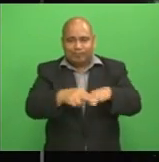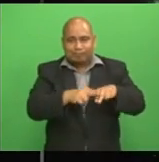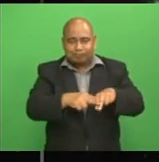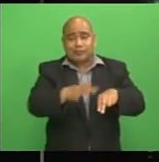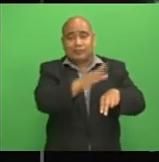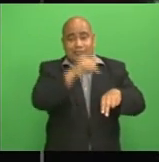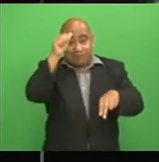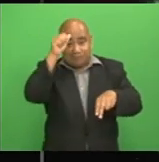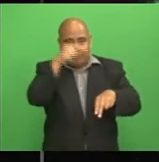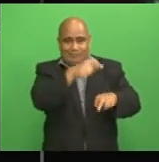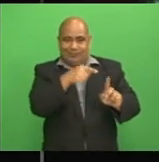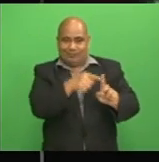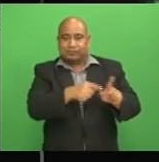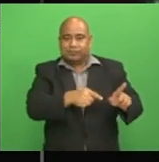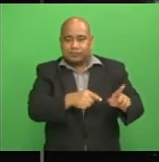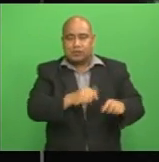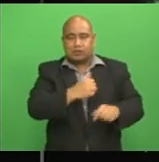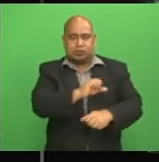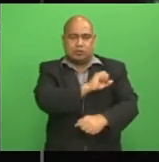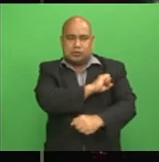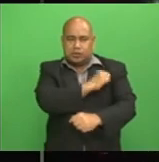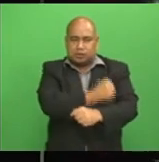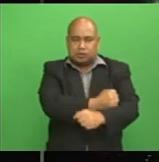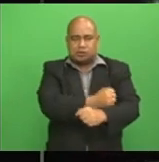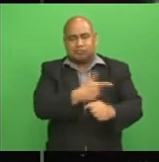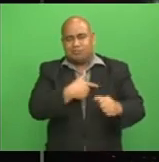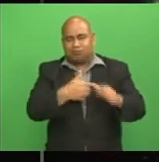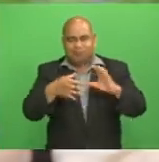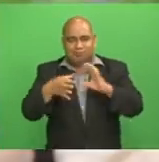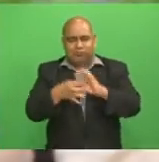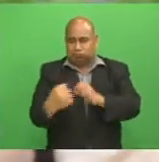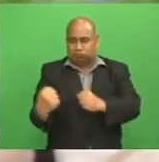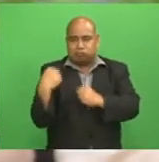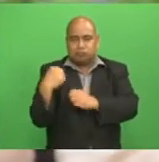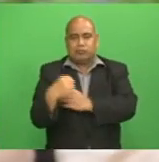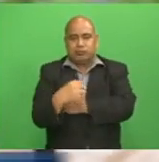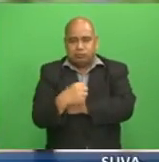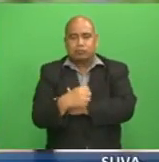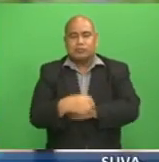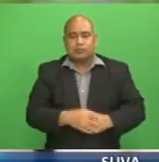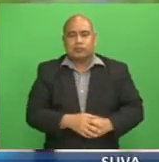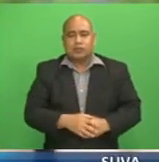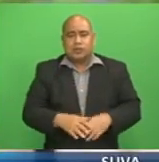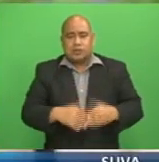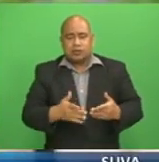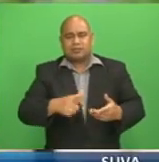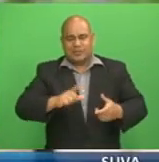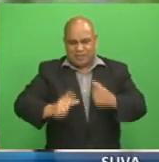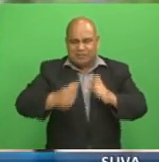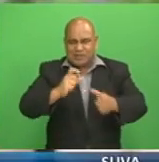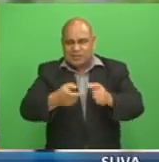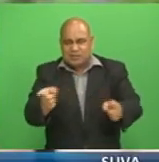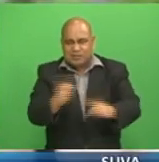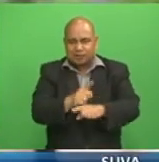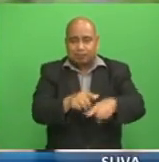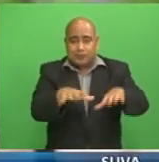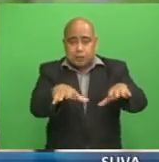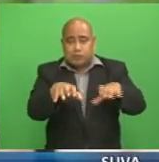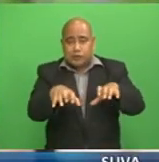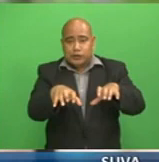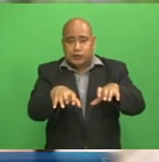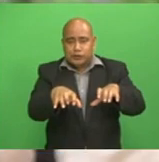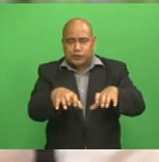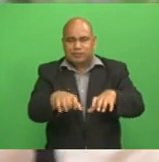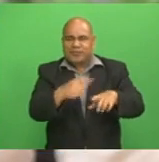strengthening of old ties. Maggie Boyle reports. Climate change and the British government's support for it has been high